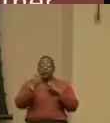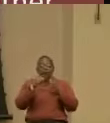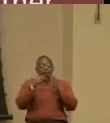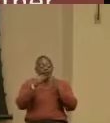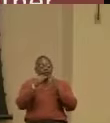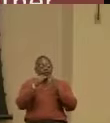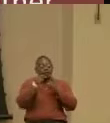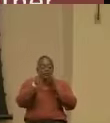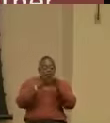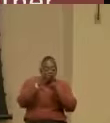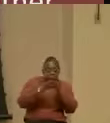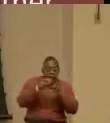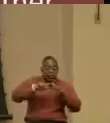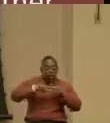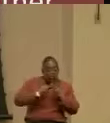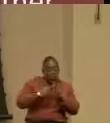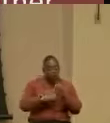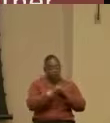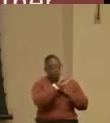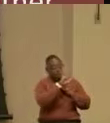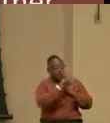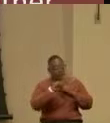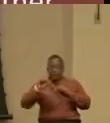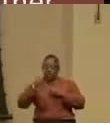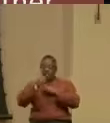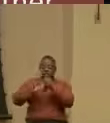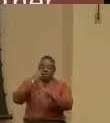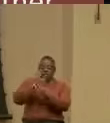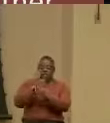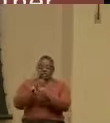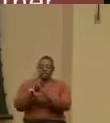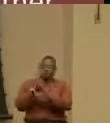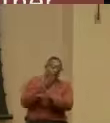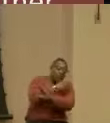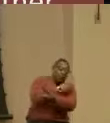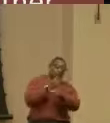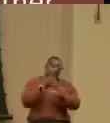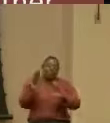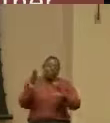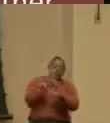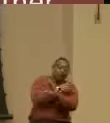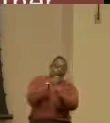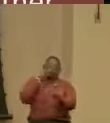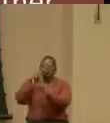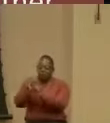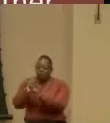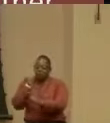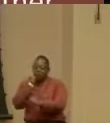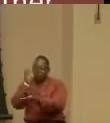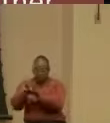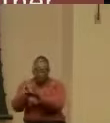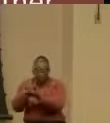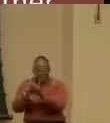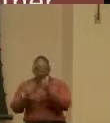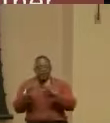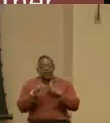that menopause can start on the order of 5 to 10 years before you actually officially hit menopause. So let's say whether